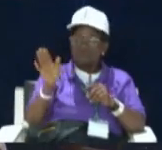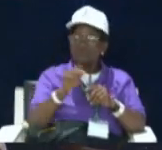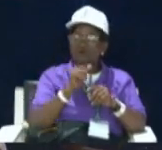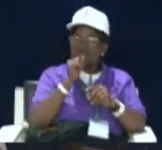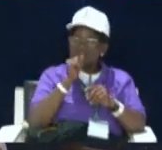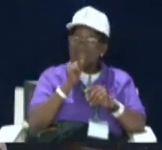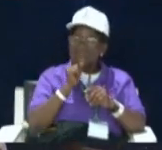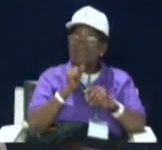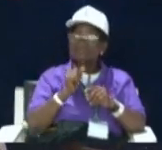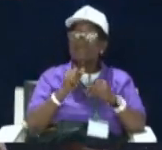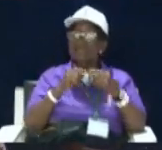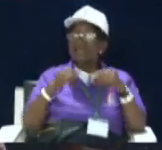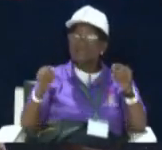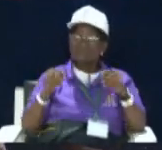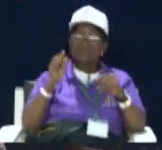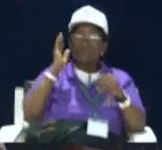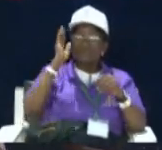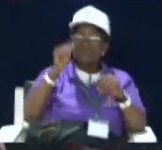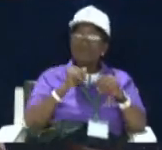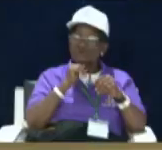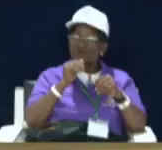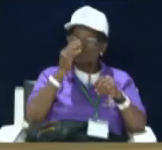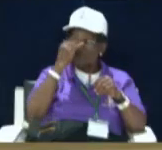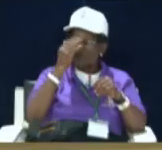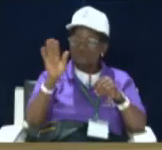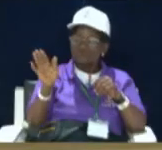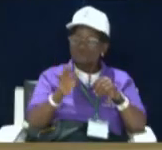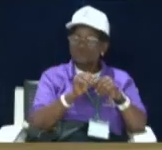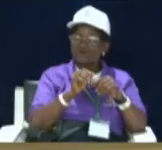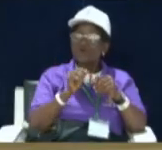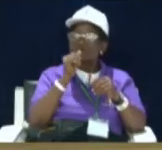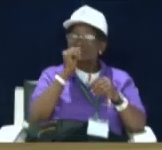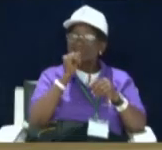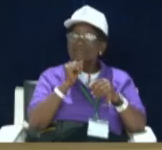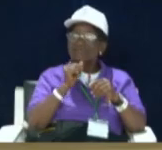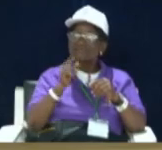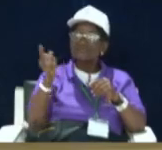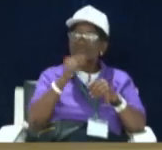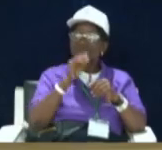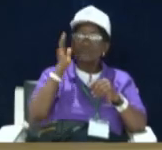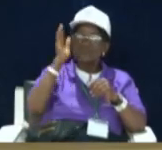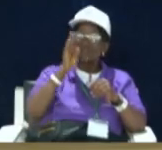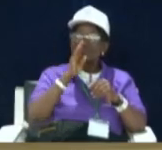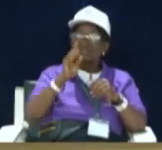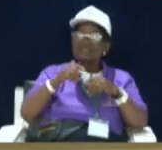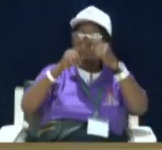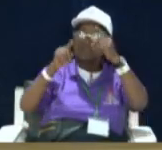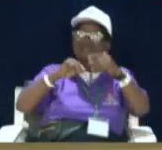ota o ni ri yin ridi yin oke oke le o ma lo